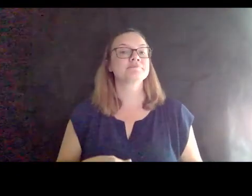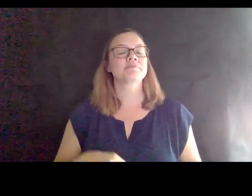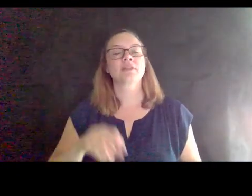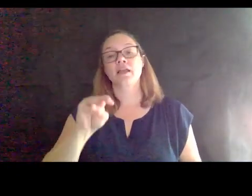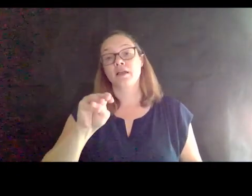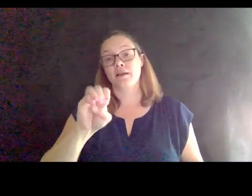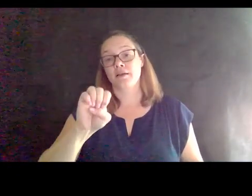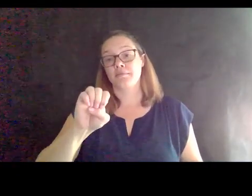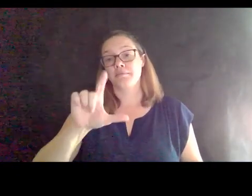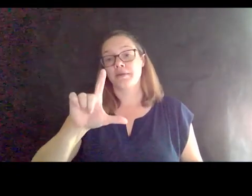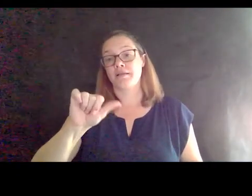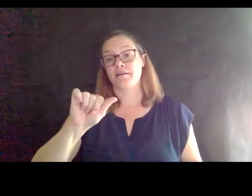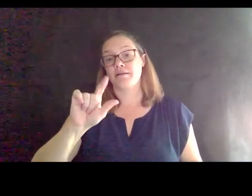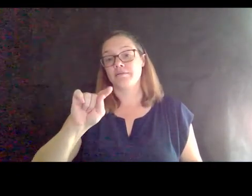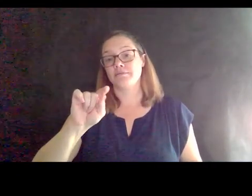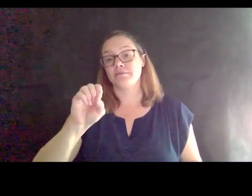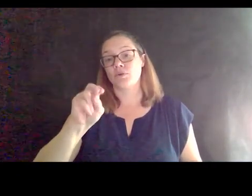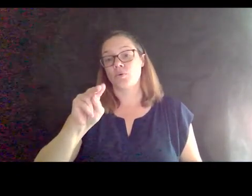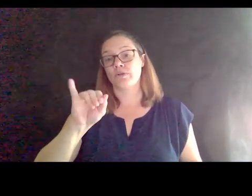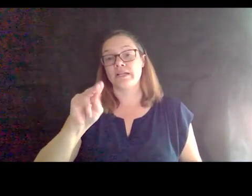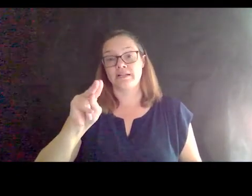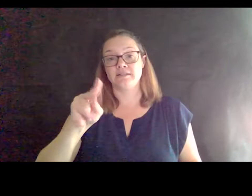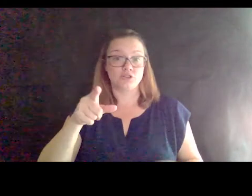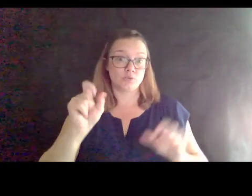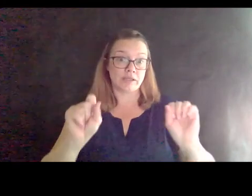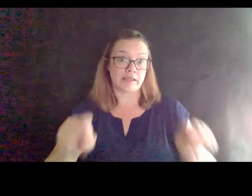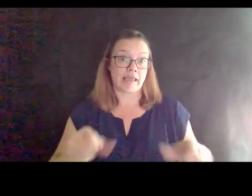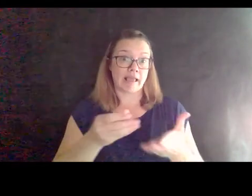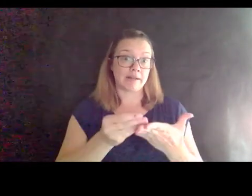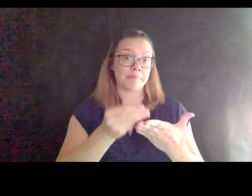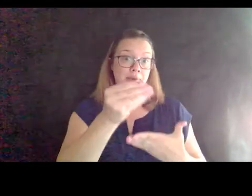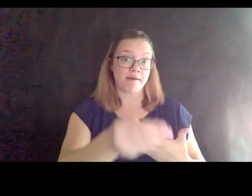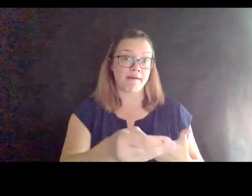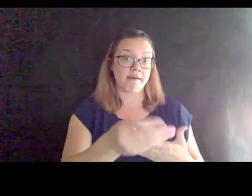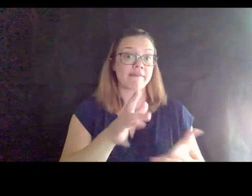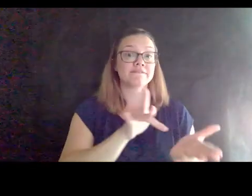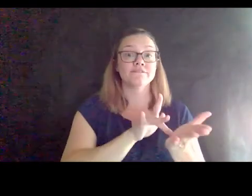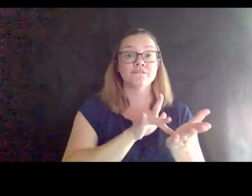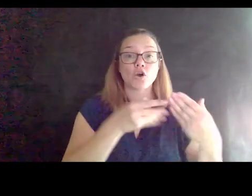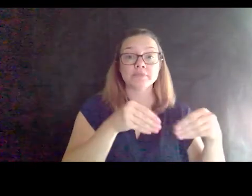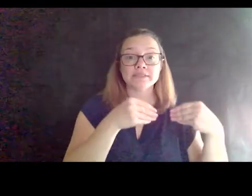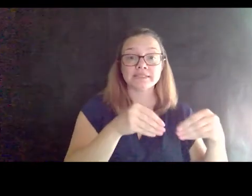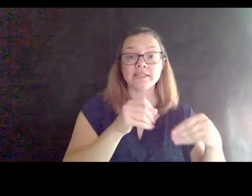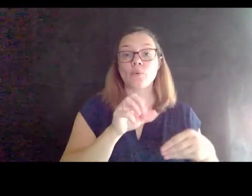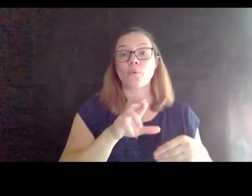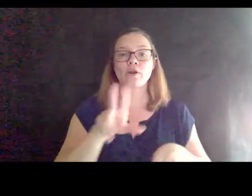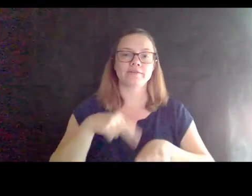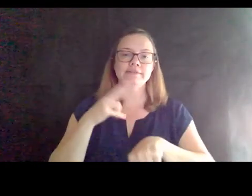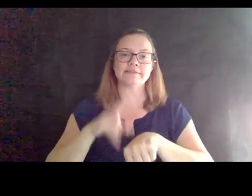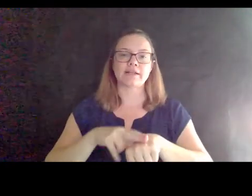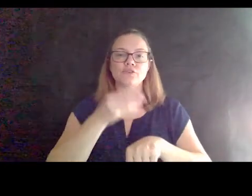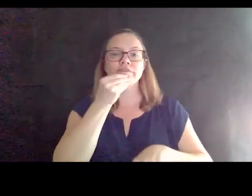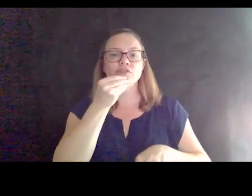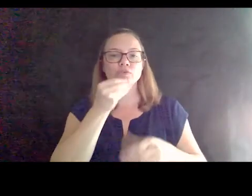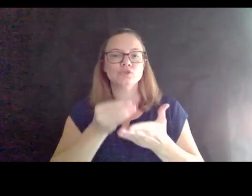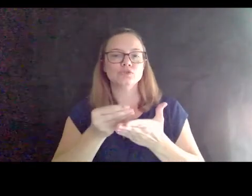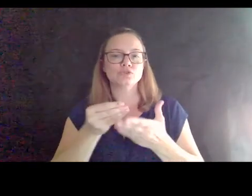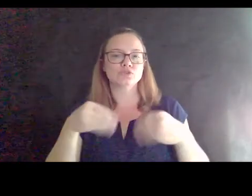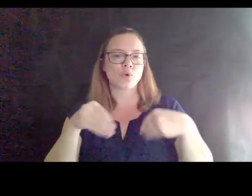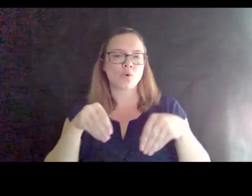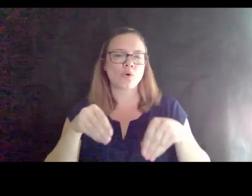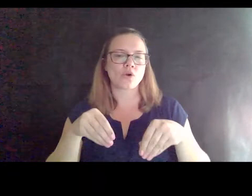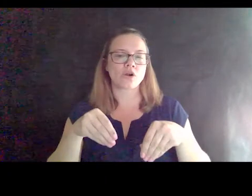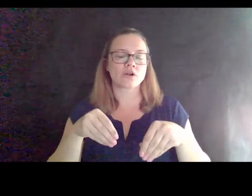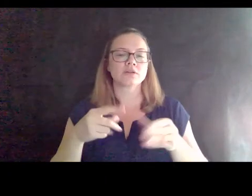come in a supplement. You can get that again at a pharmacy or a natural health store. And some of the common